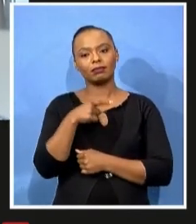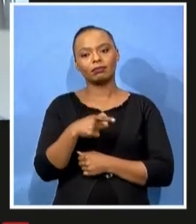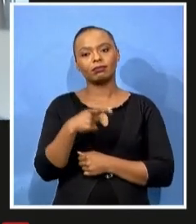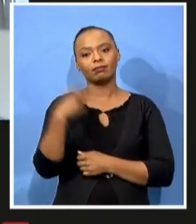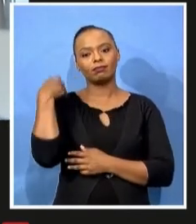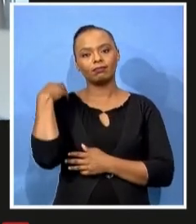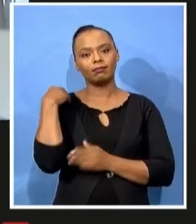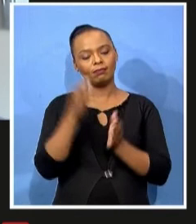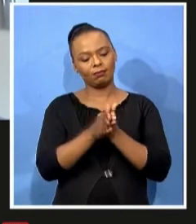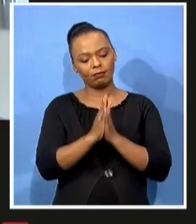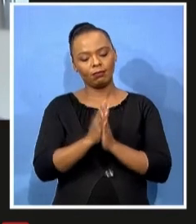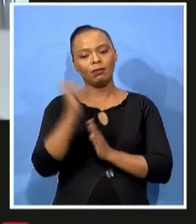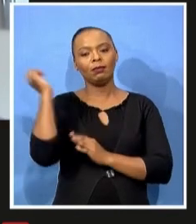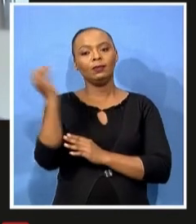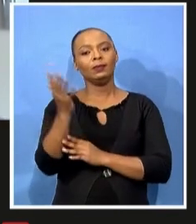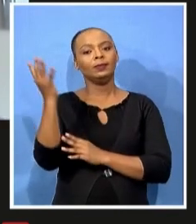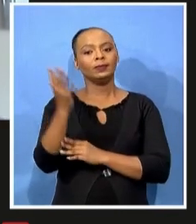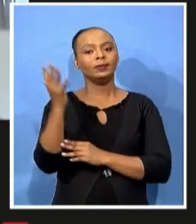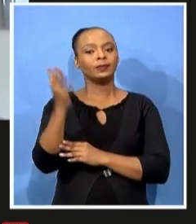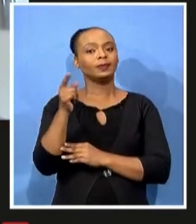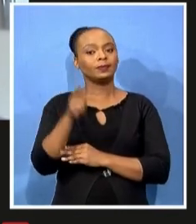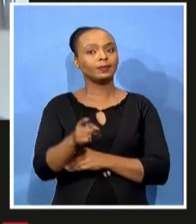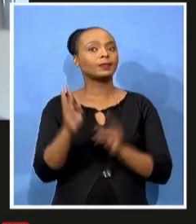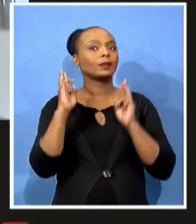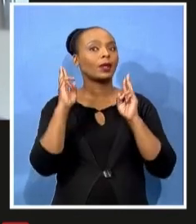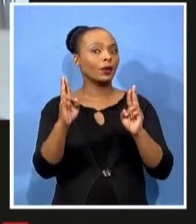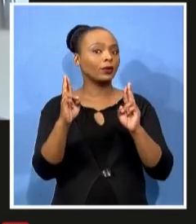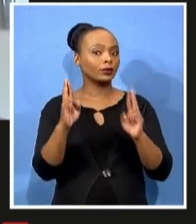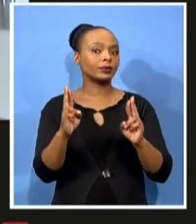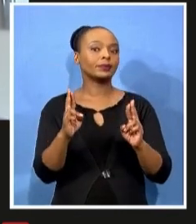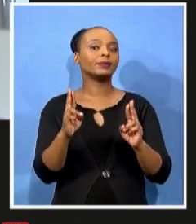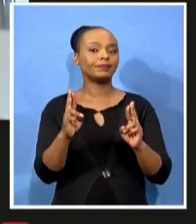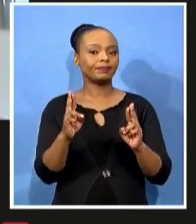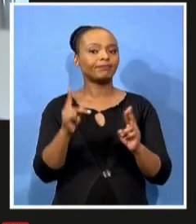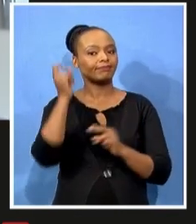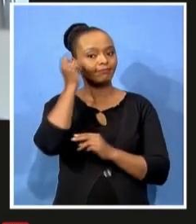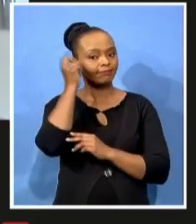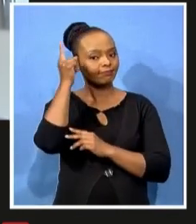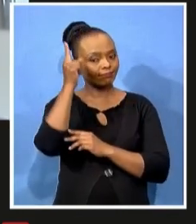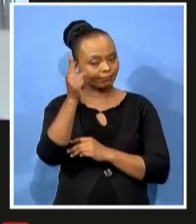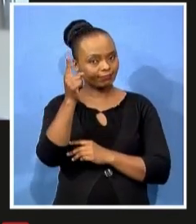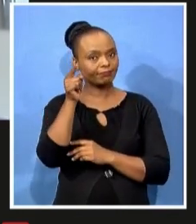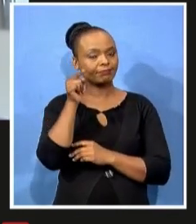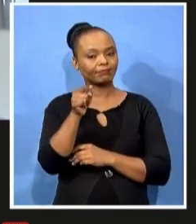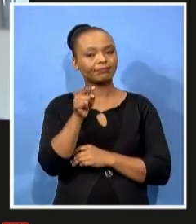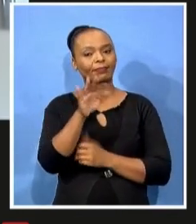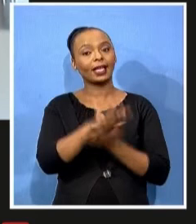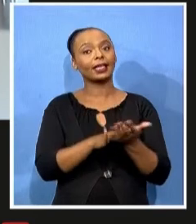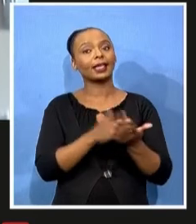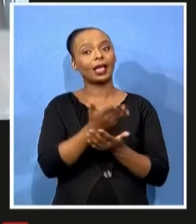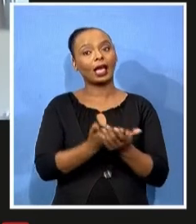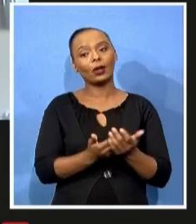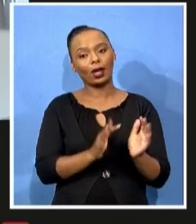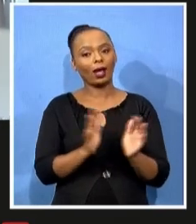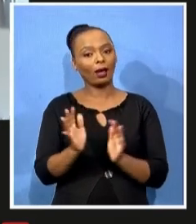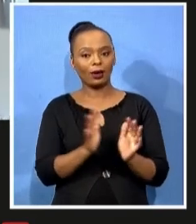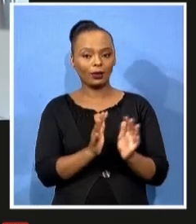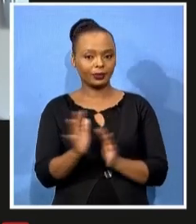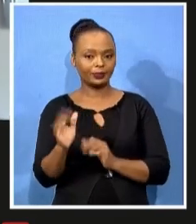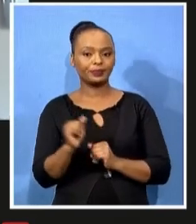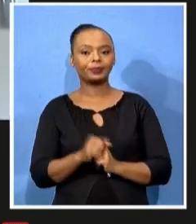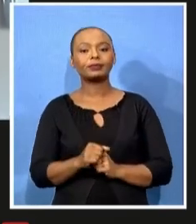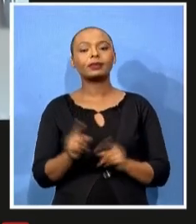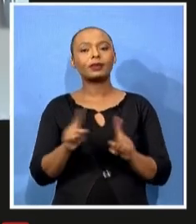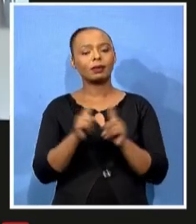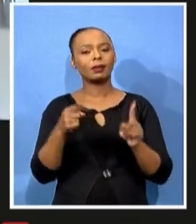one would have a sense as to what the scheduling would be like, but that I believe it's important to also make a